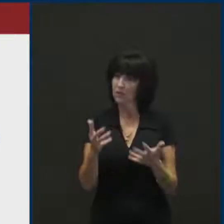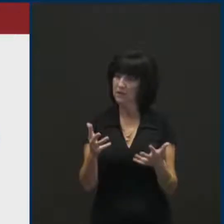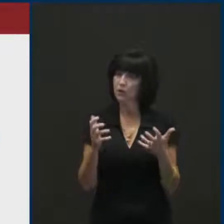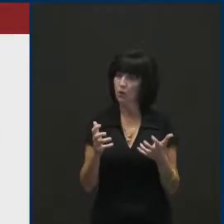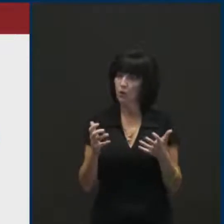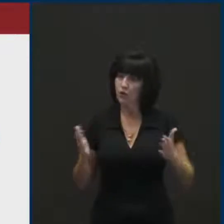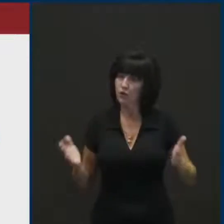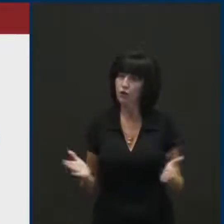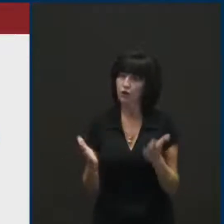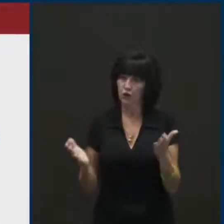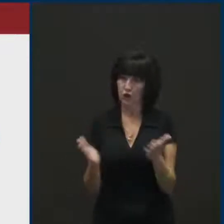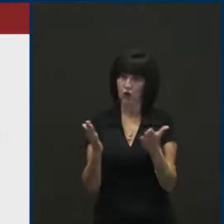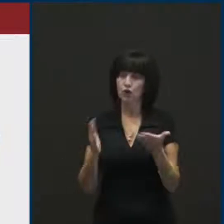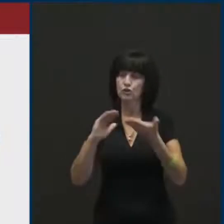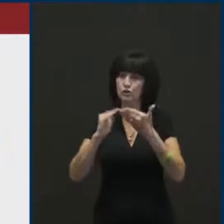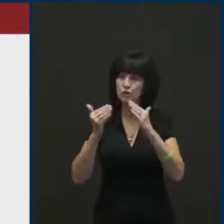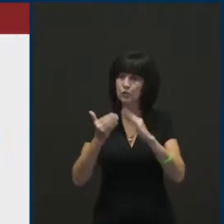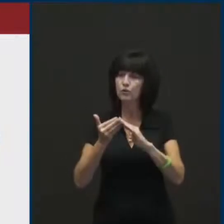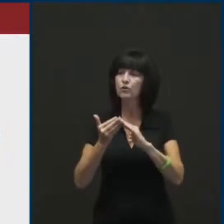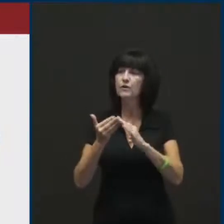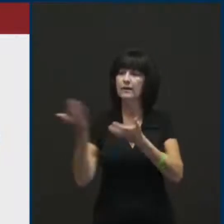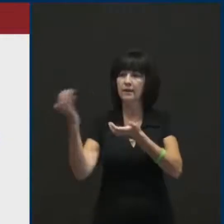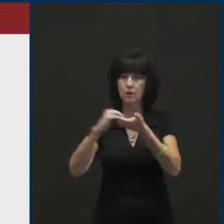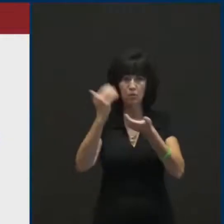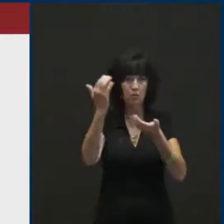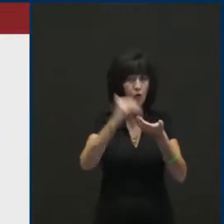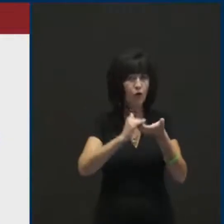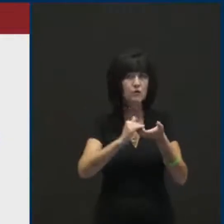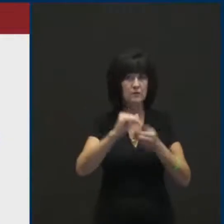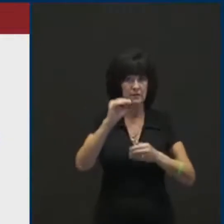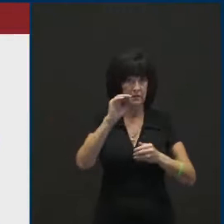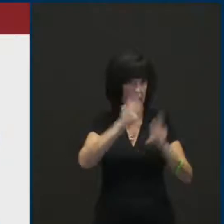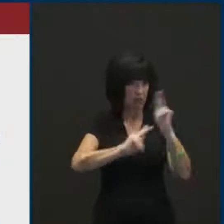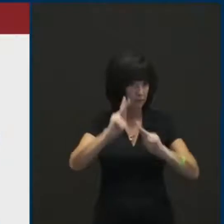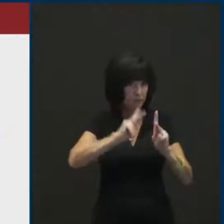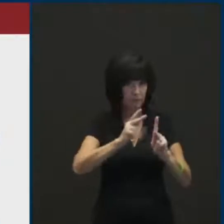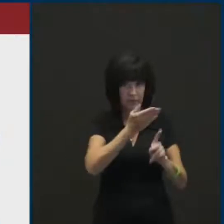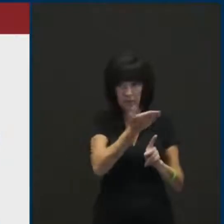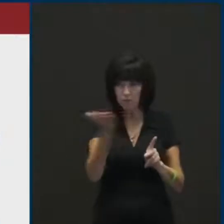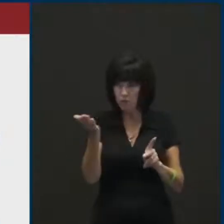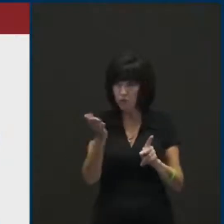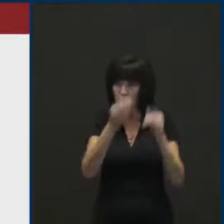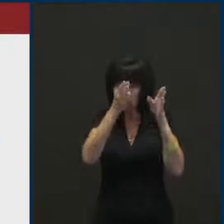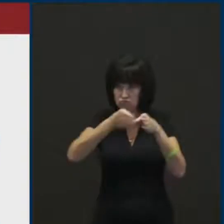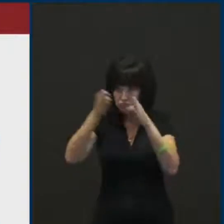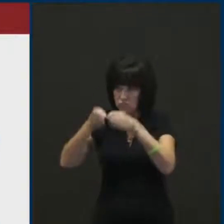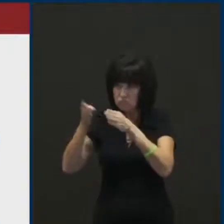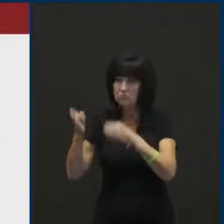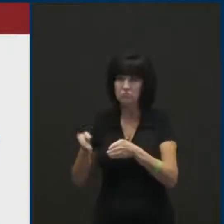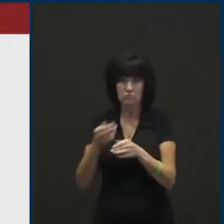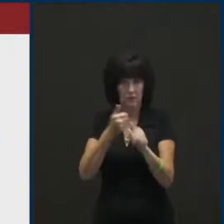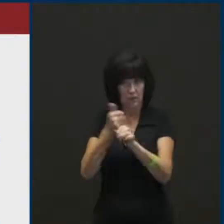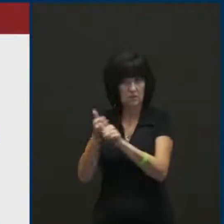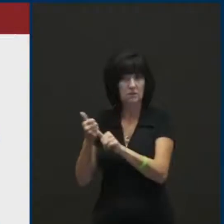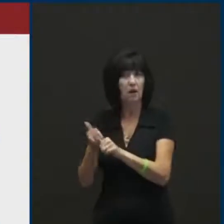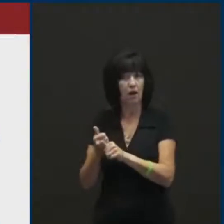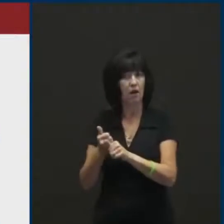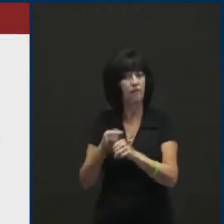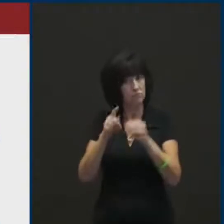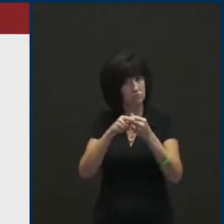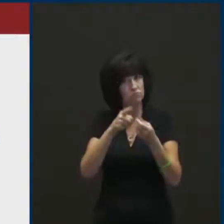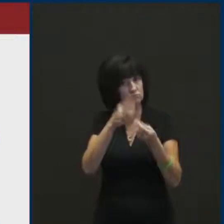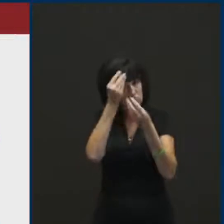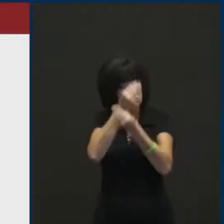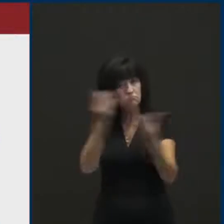encourage community partners and individuals themselves to really get the word out and take advantage of the testing